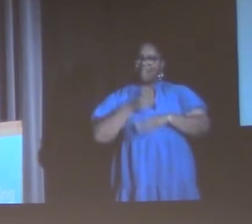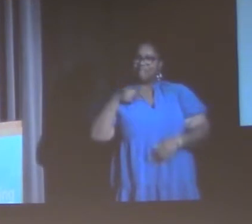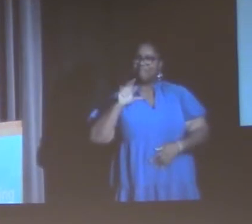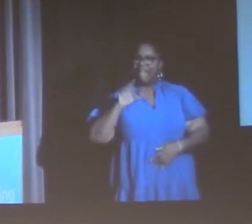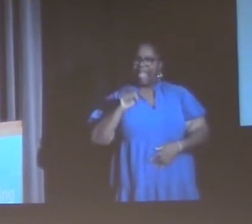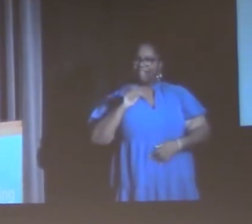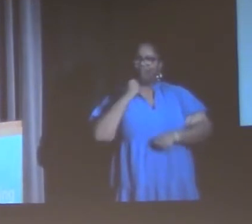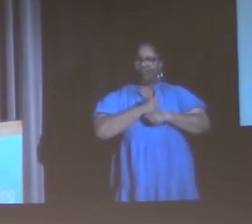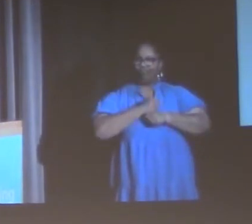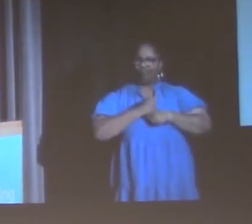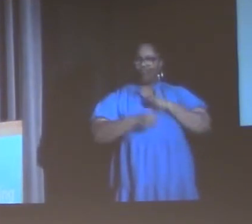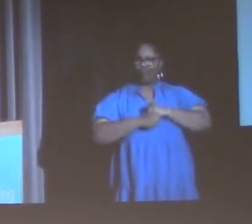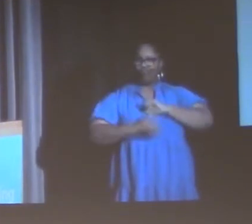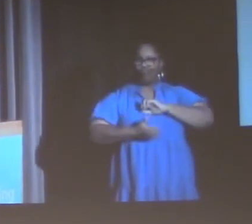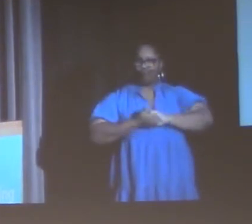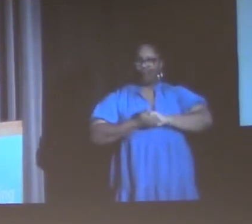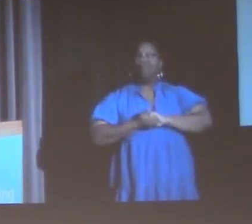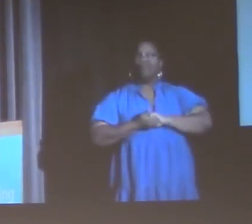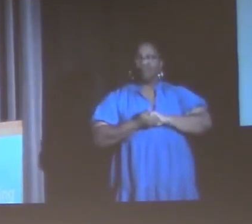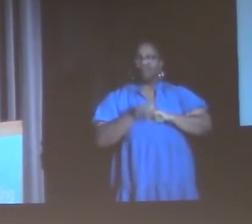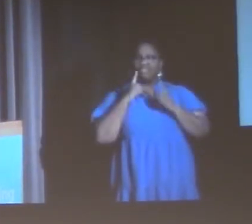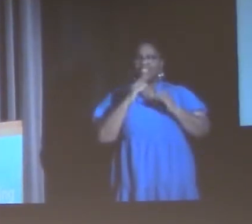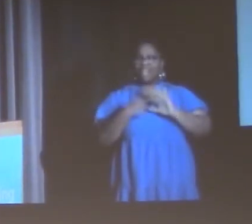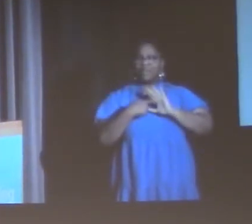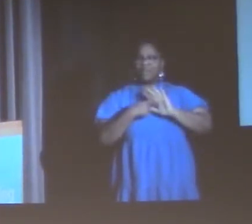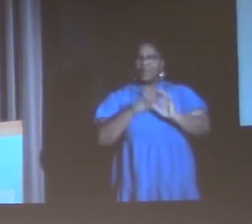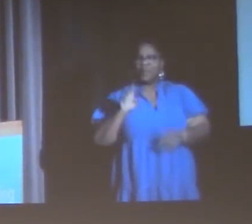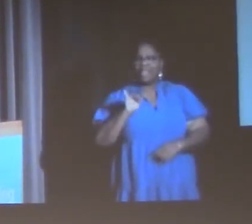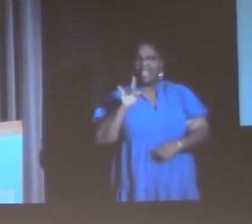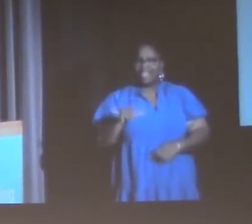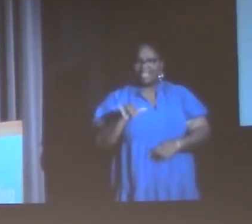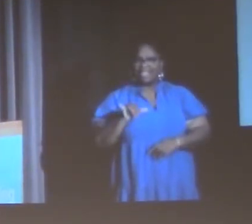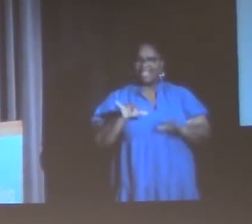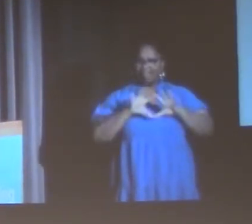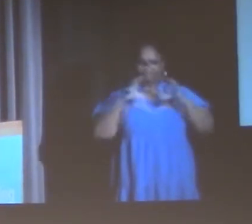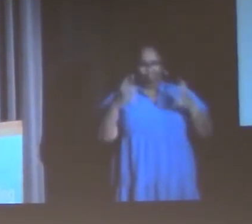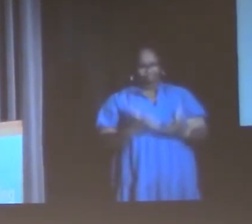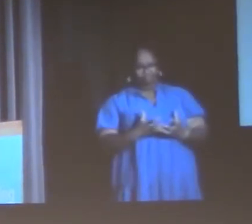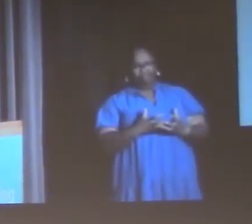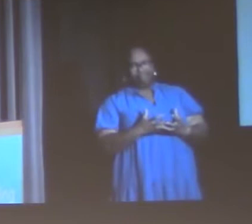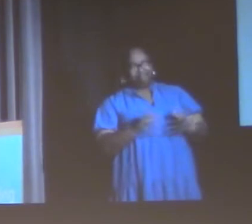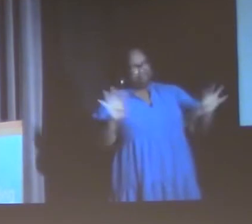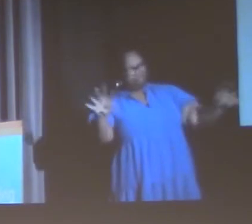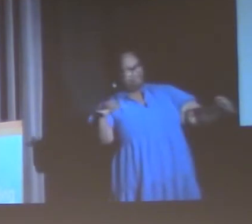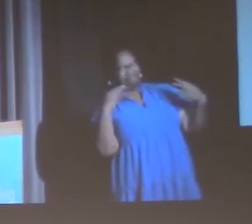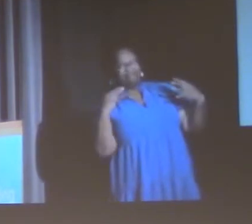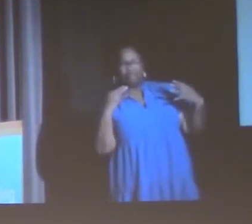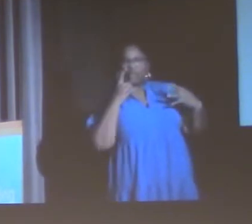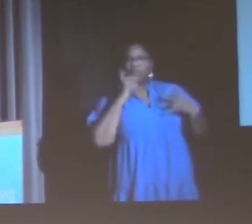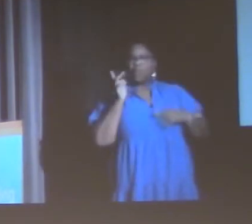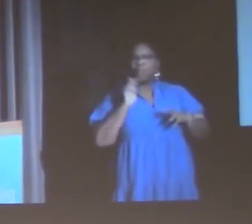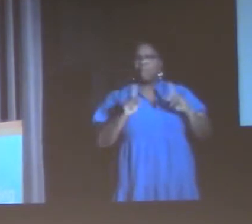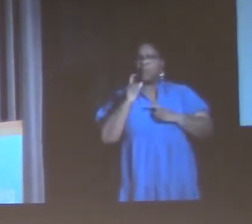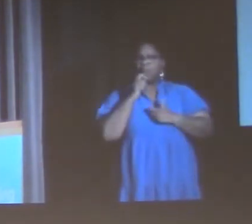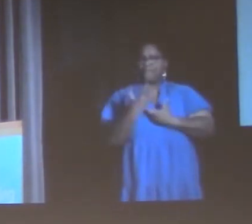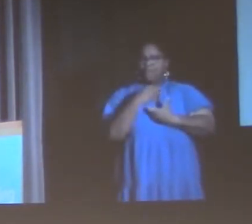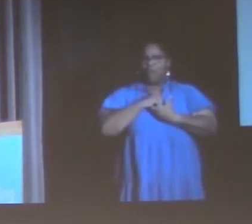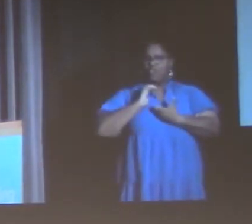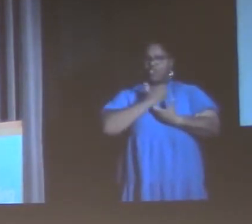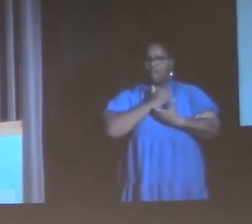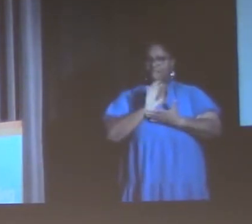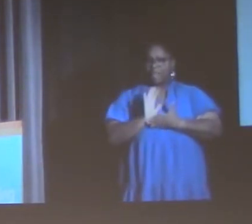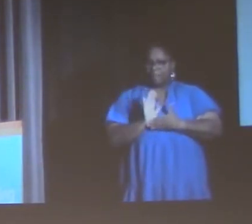like reality, to the people that we invite or that invite us into our film. And